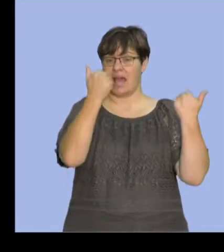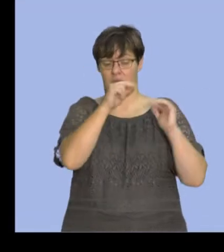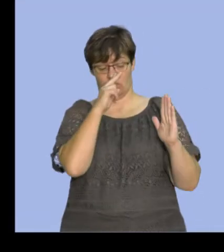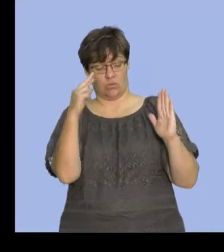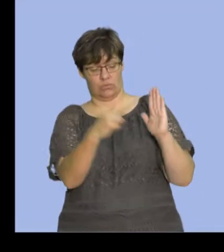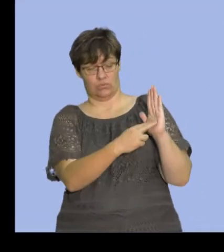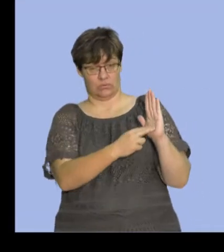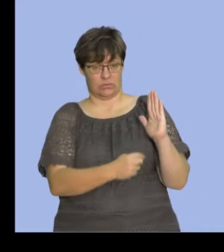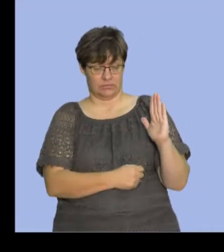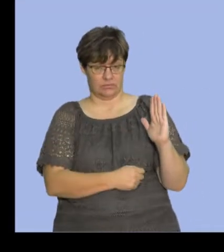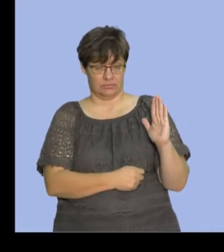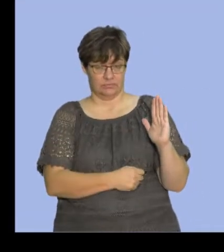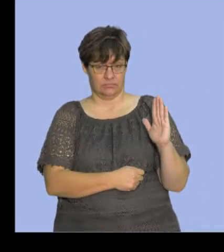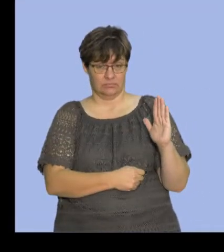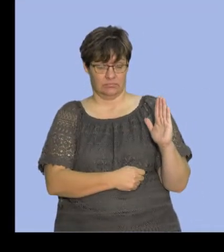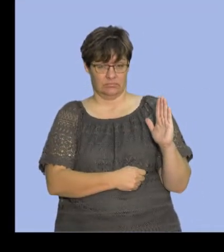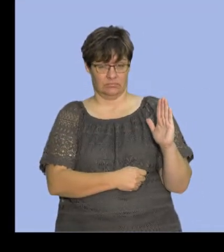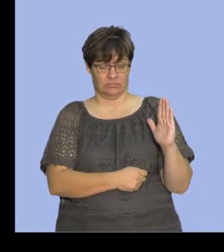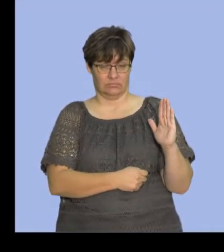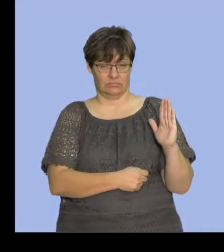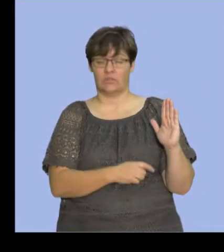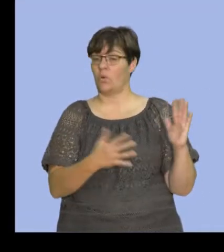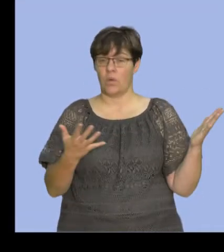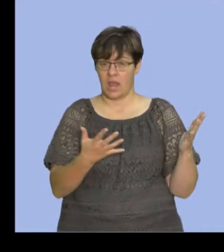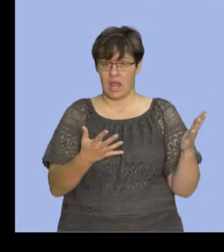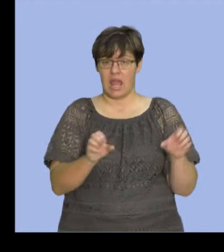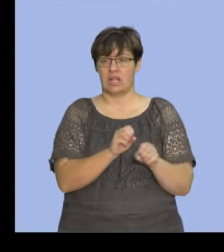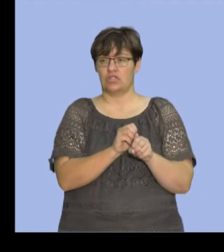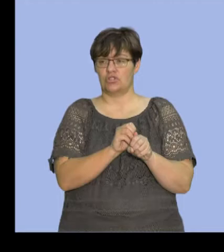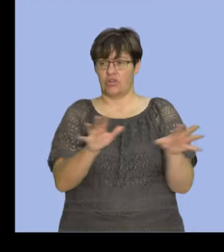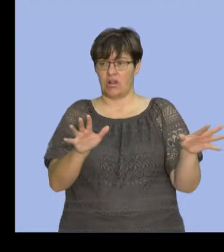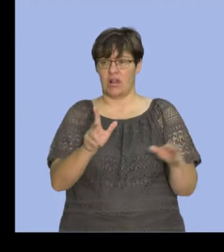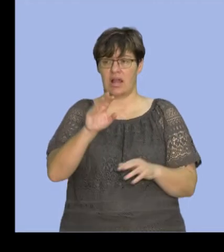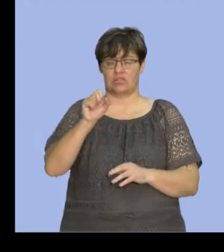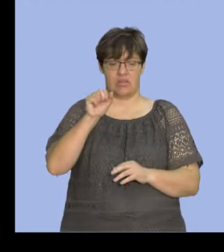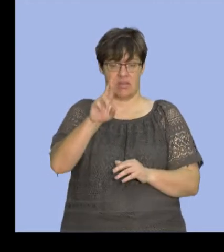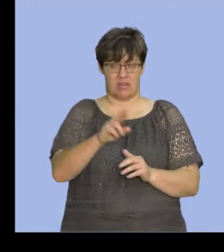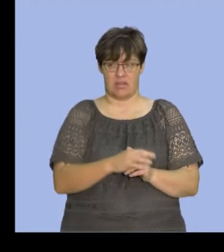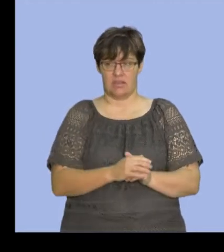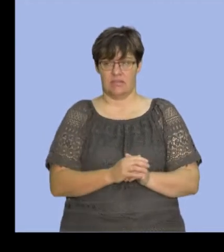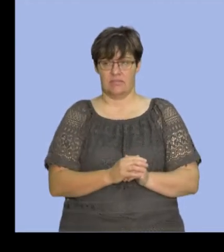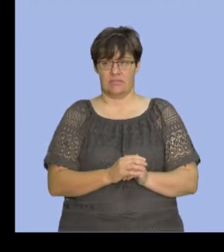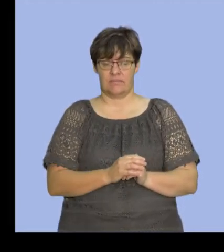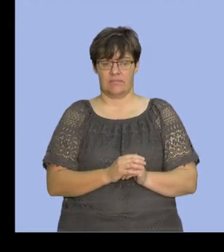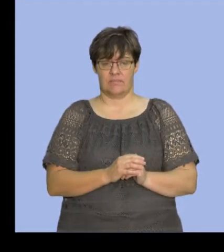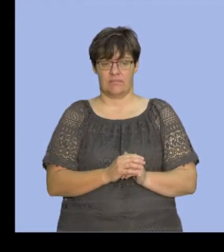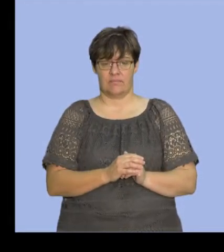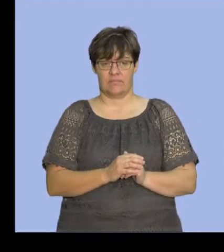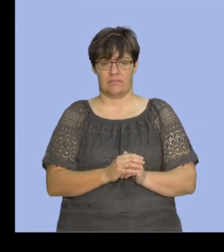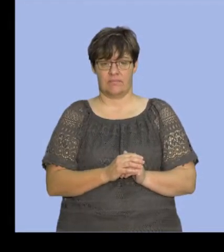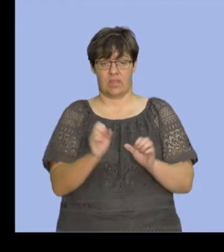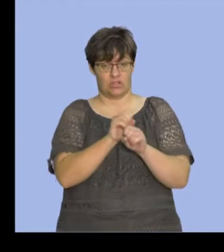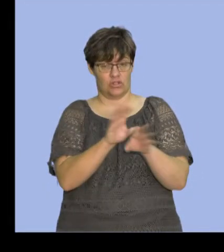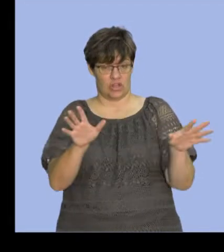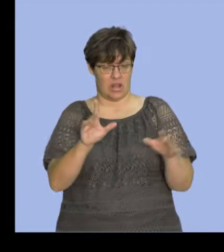first. Remember, it appears in your general ledger, right?